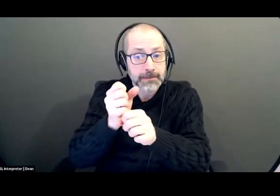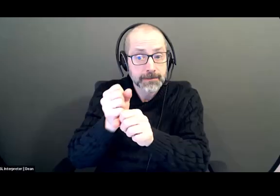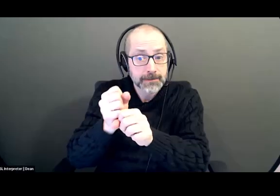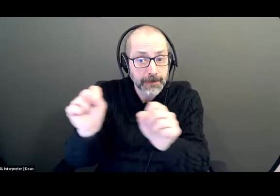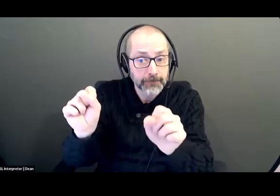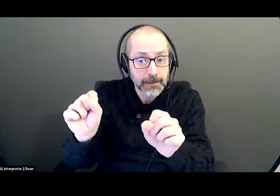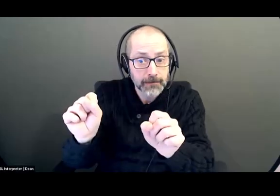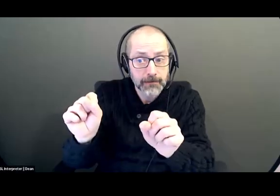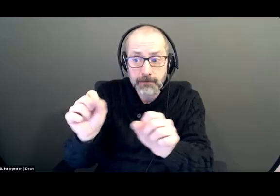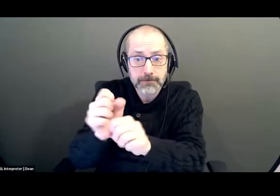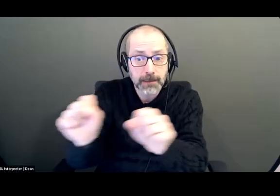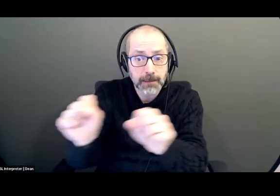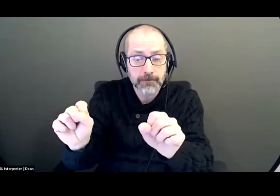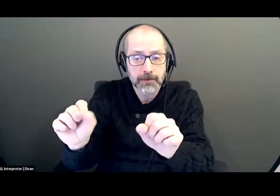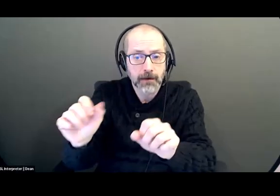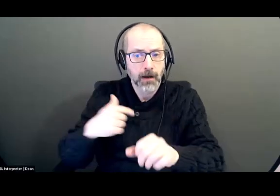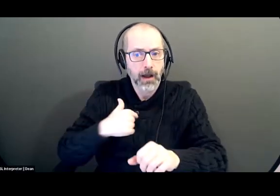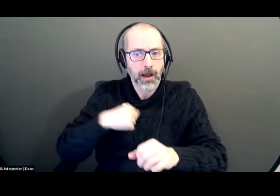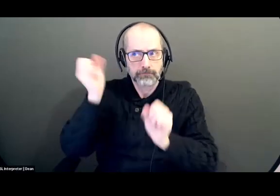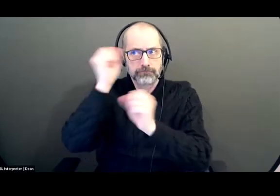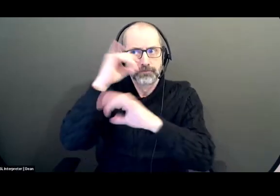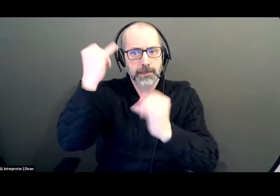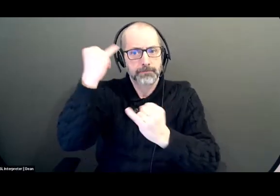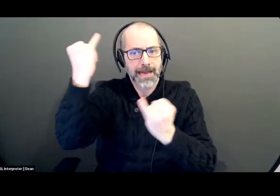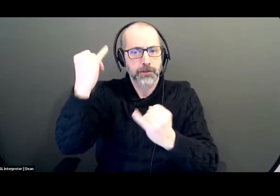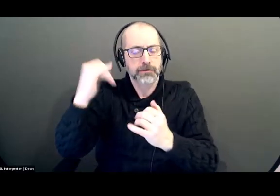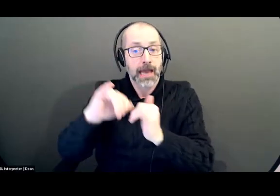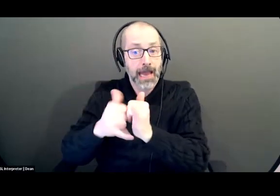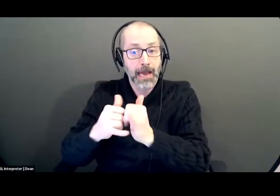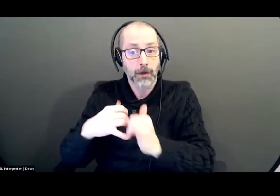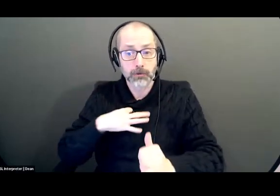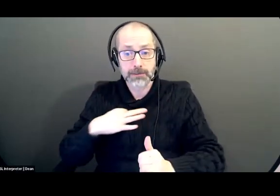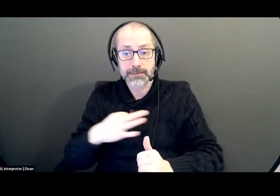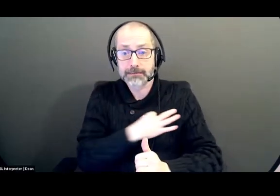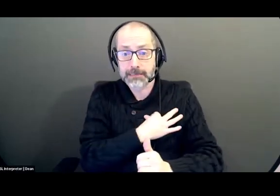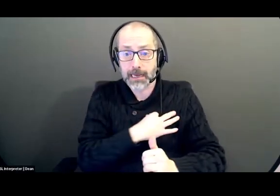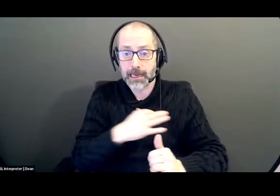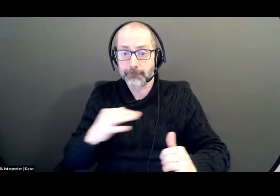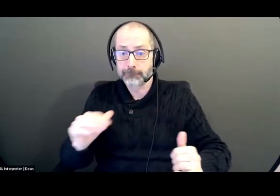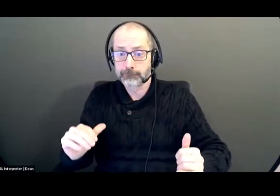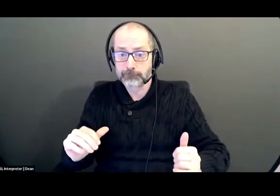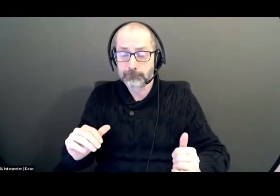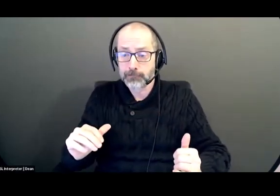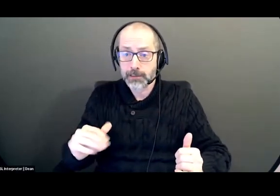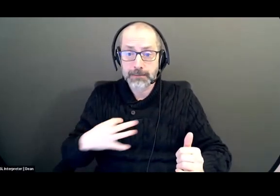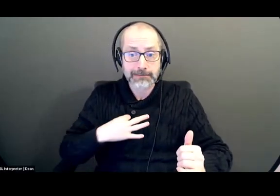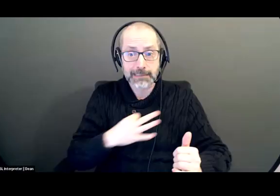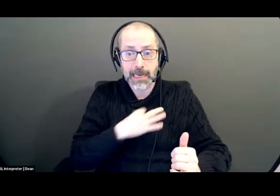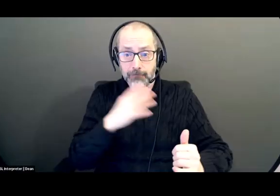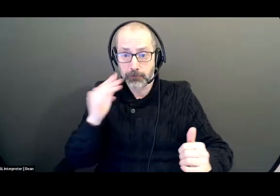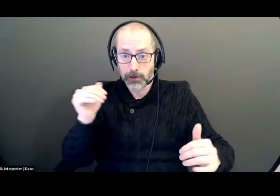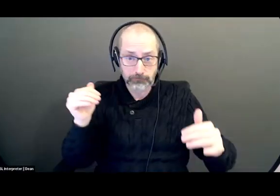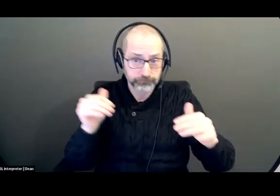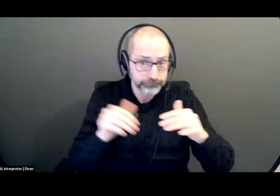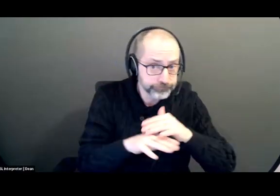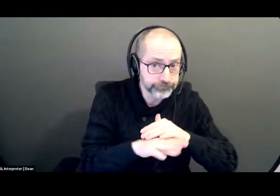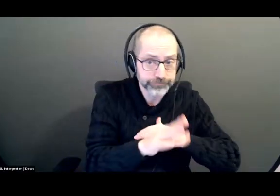even as far as volatile, or they'll swear, they'll throw something or whatever. And then,